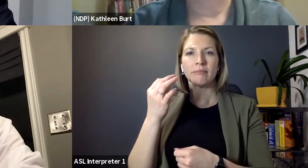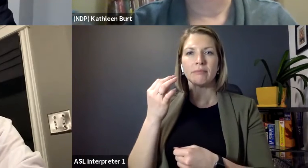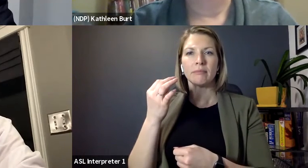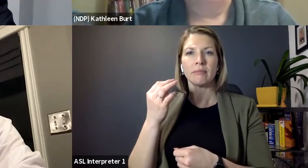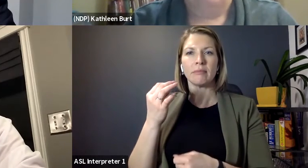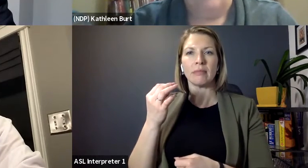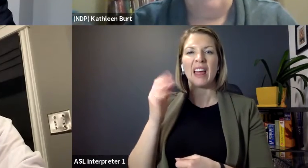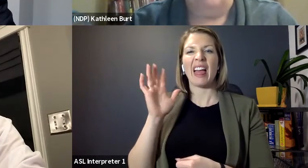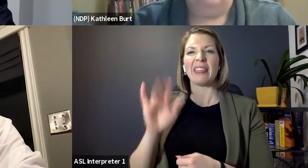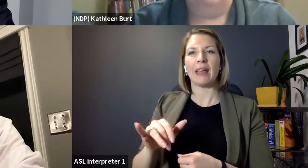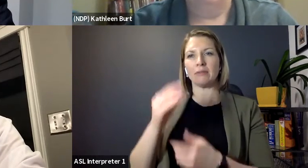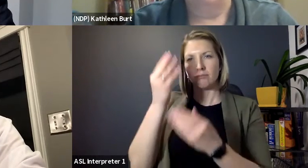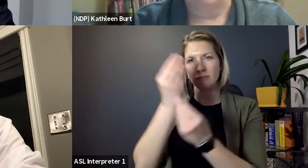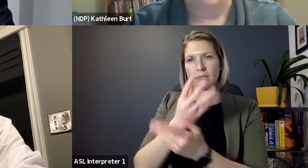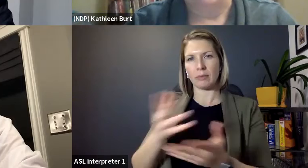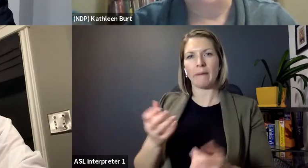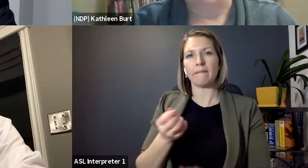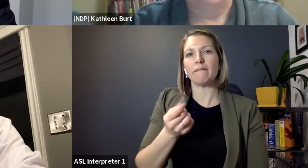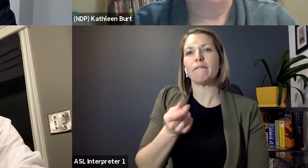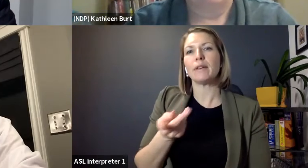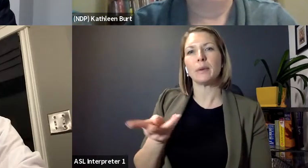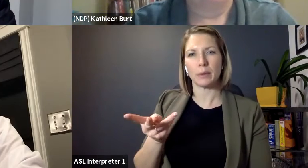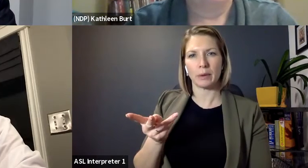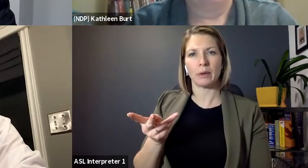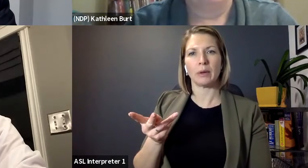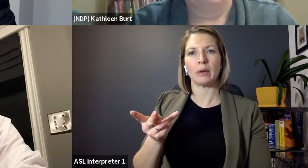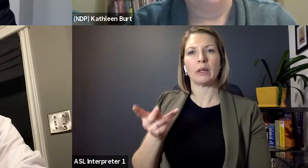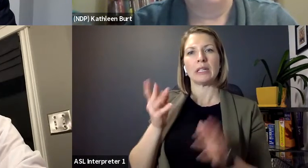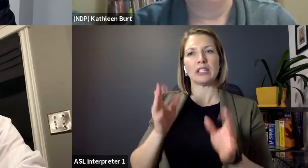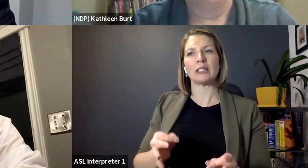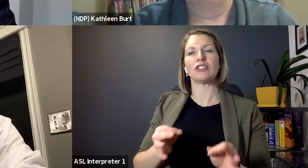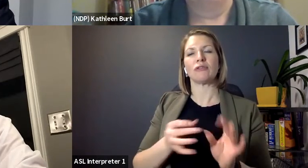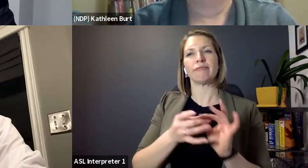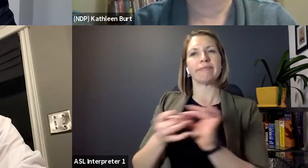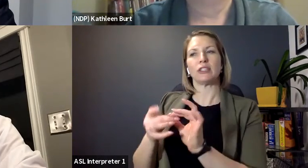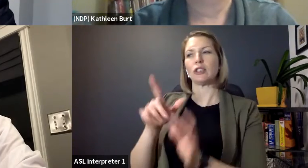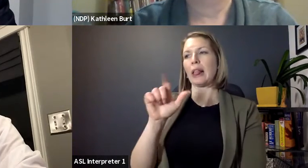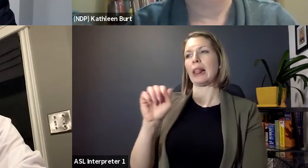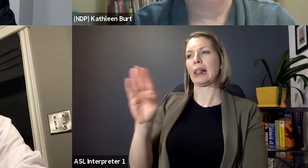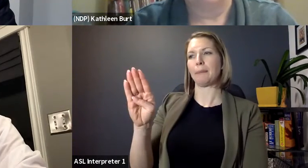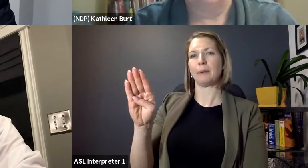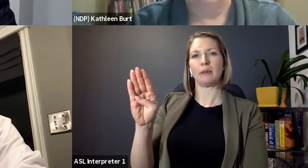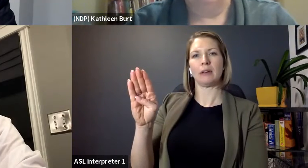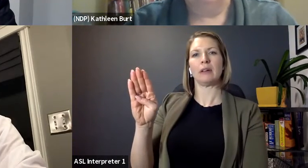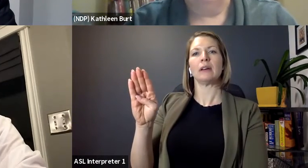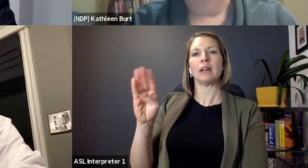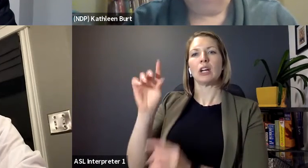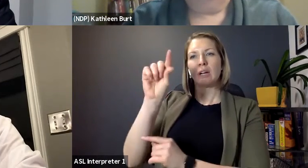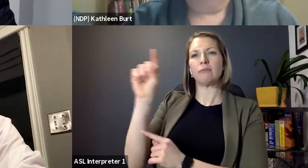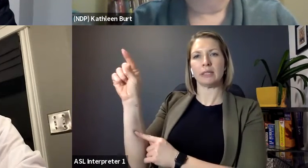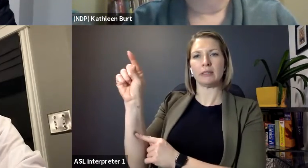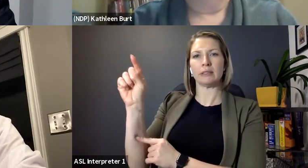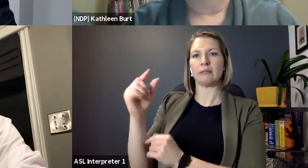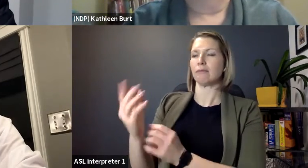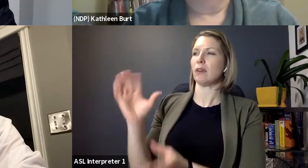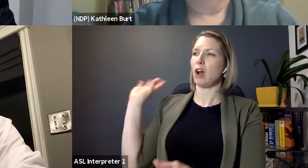only to name a few of the misguided decisions made by the Liberal and PC governments in the past 15 years. Thank you, Kathleen.